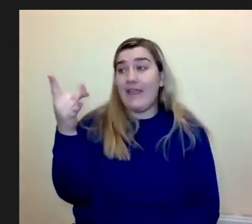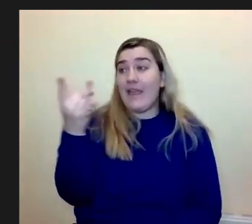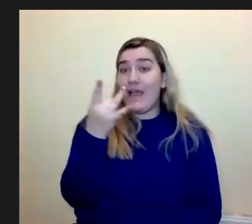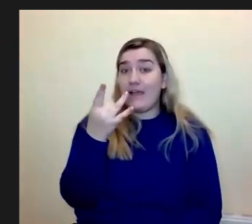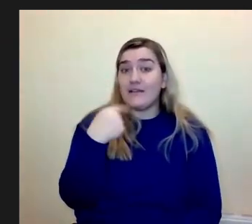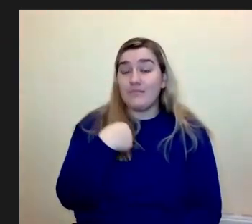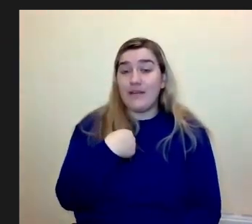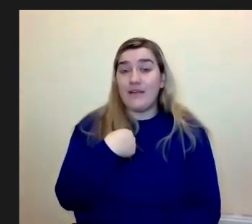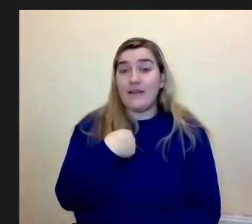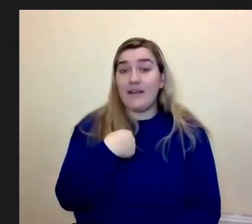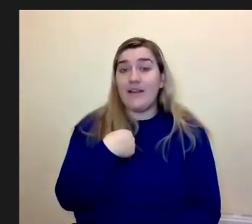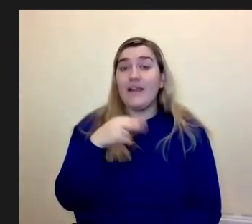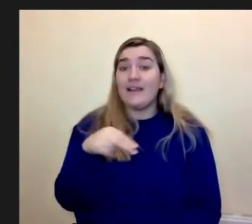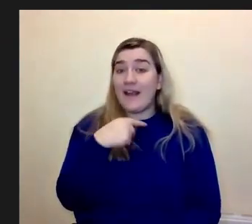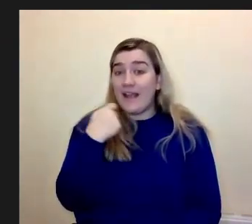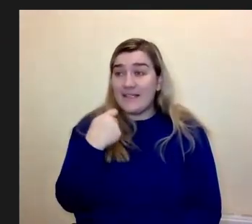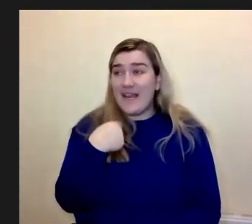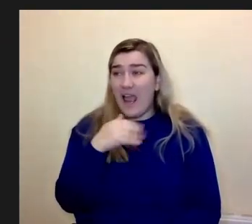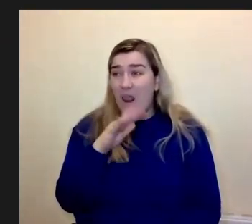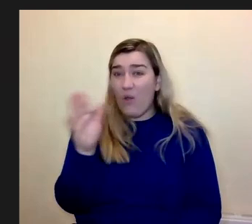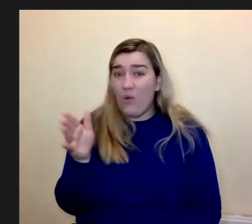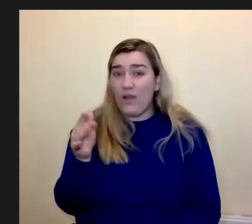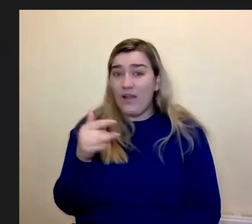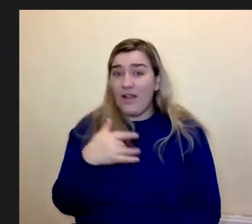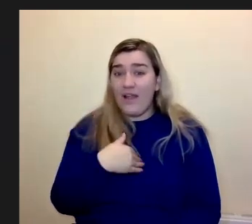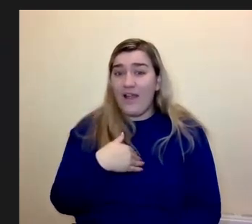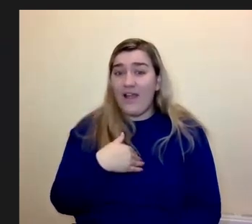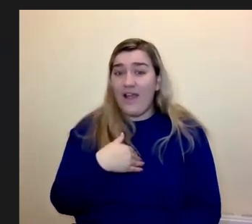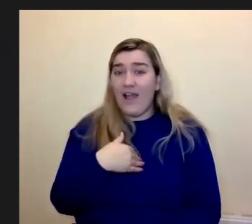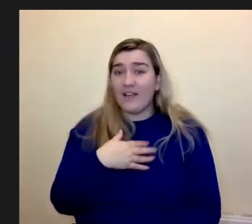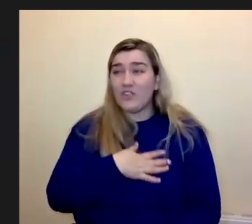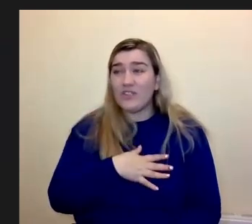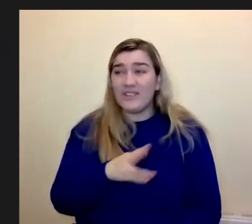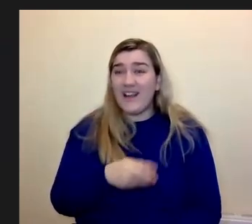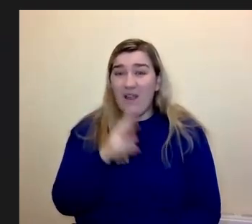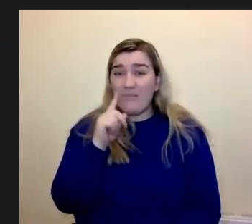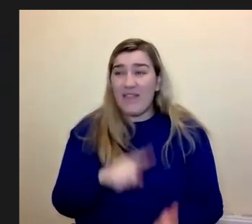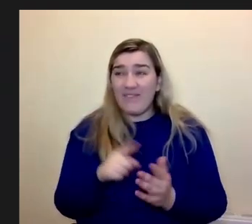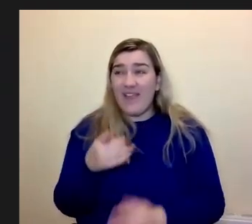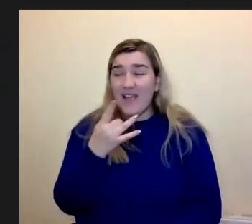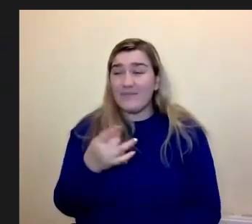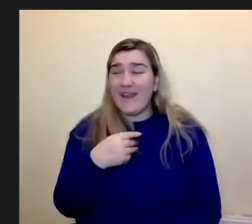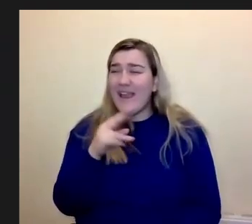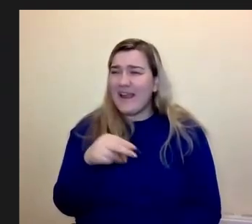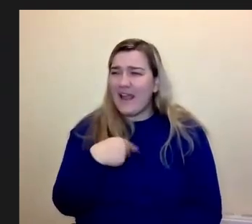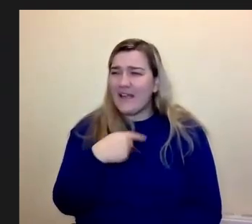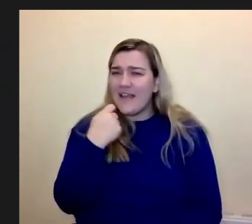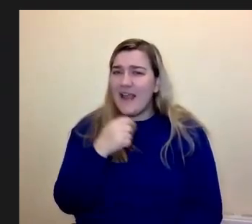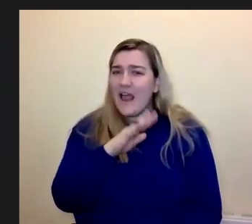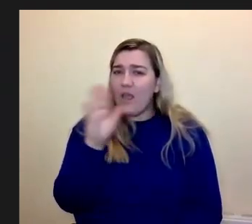my kid would say, hello. I just couldn't believe it. Because I always imagine